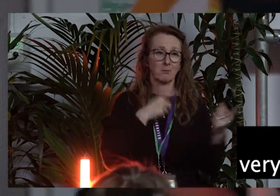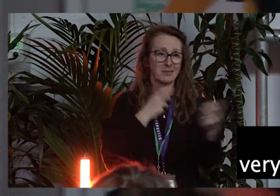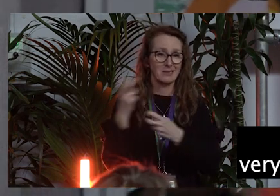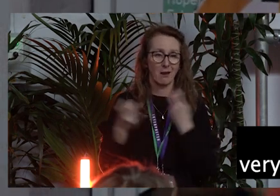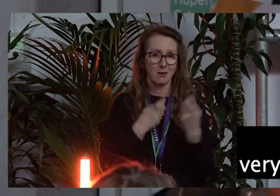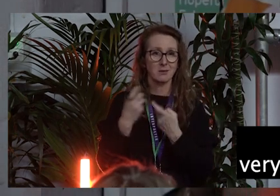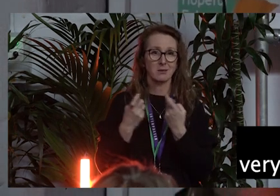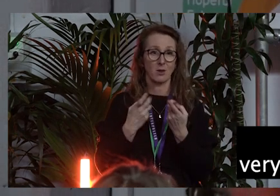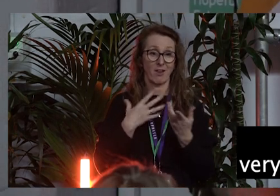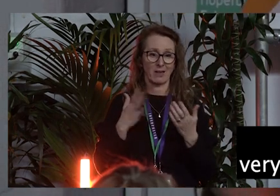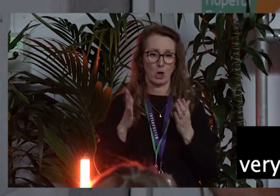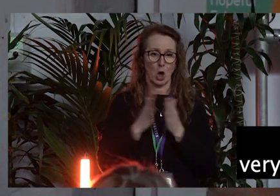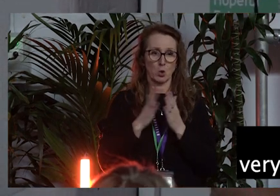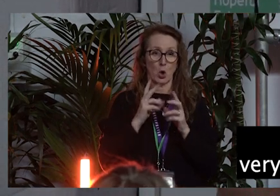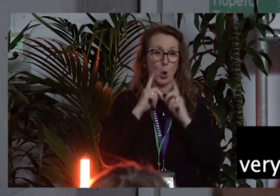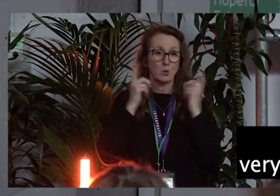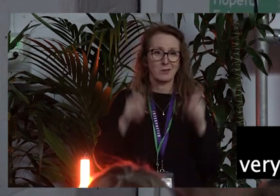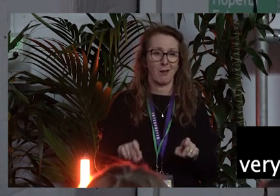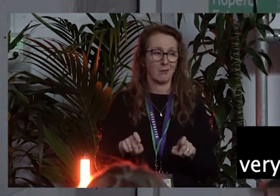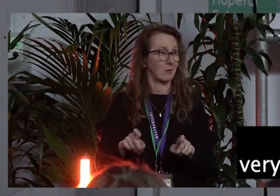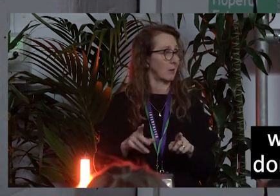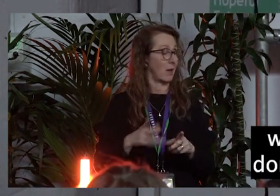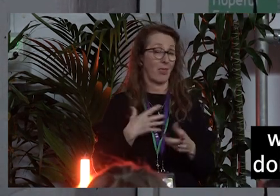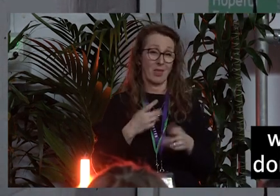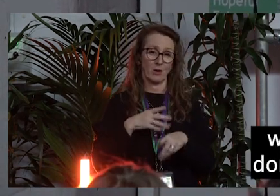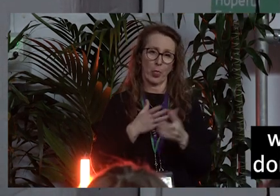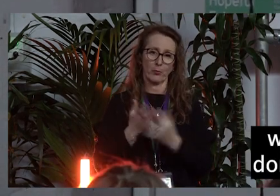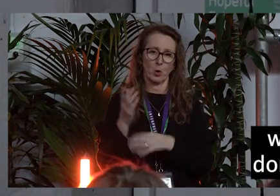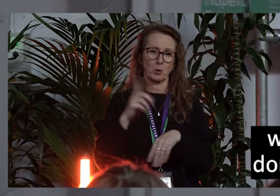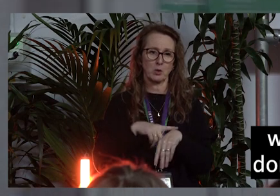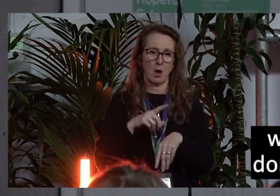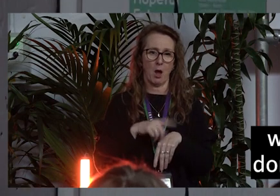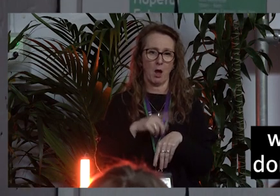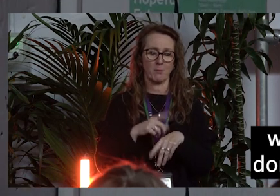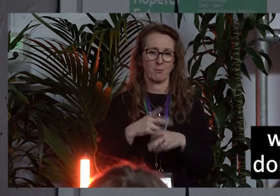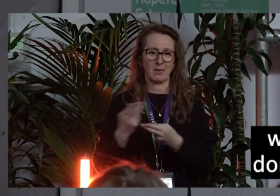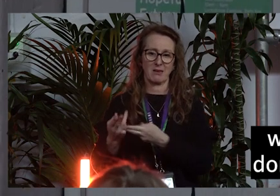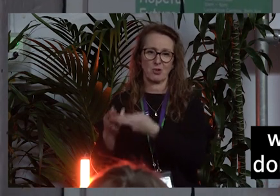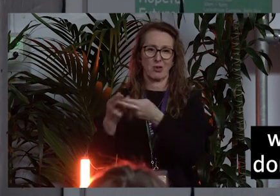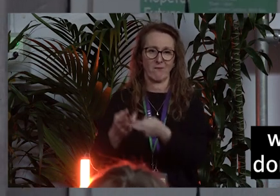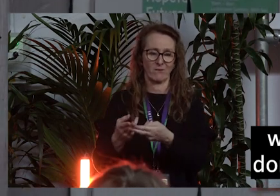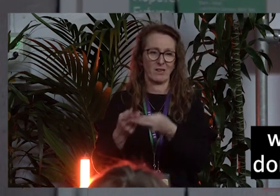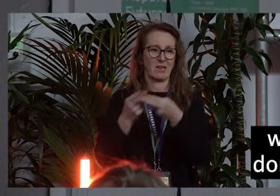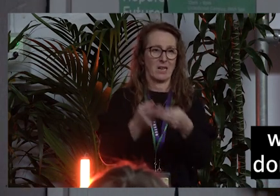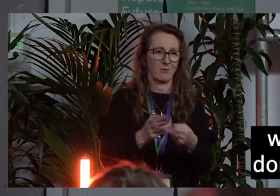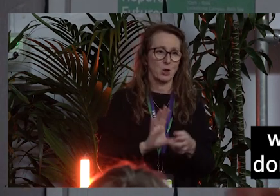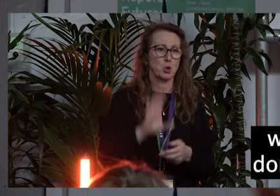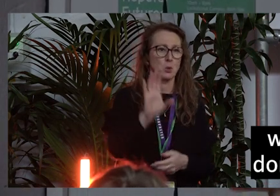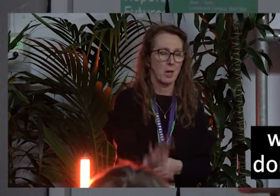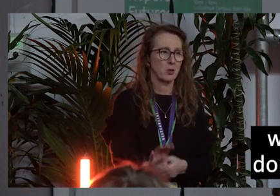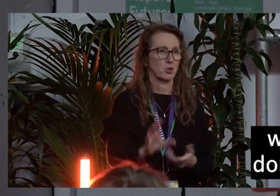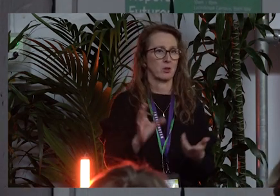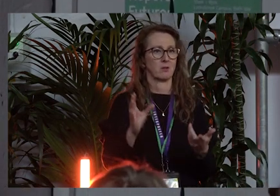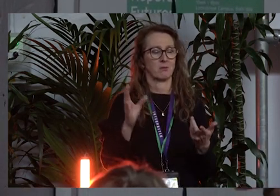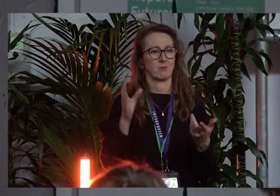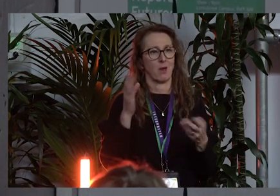very close to a hotel. And over time, we've been giving lift shares and donations and